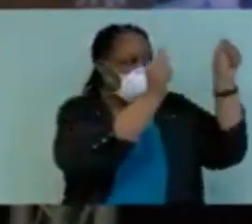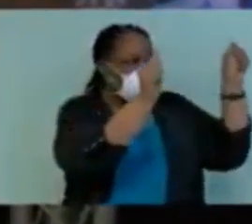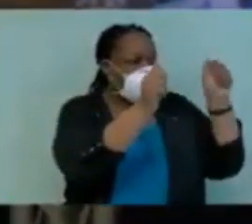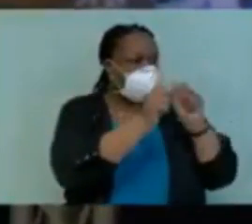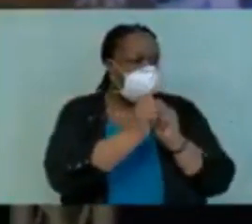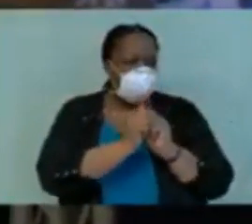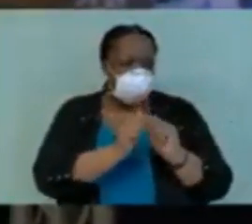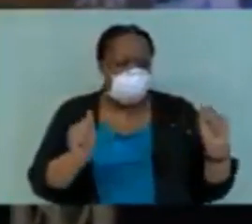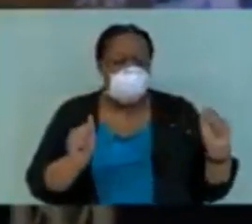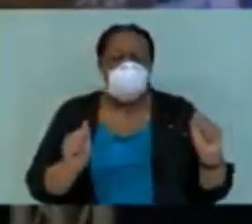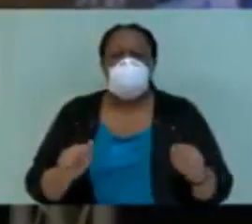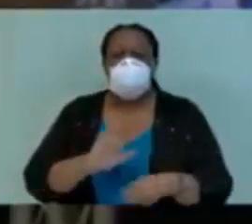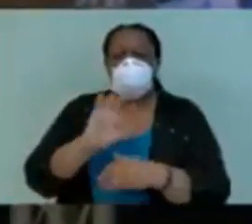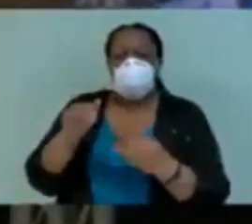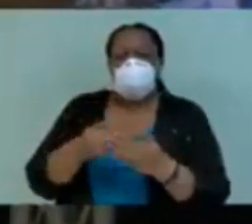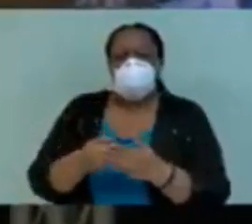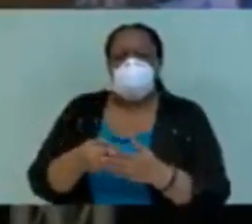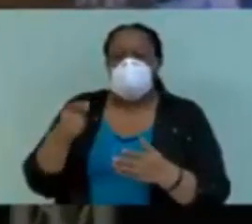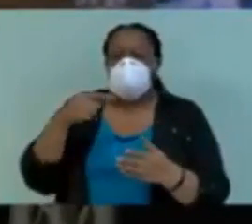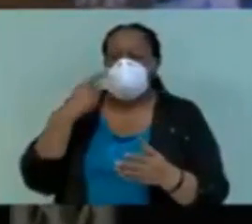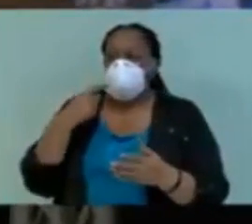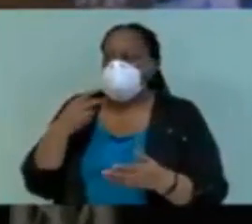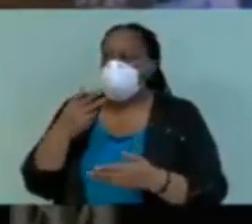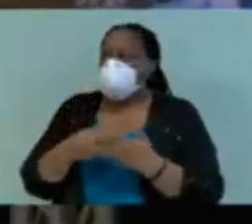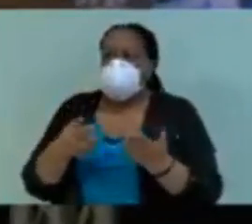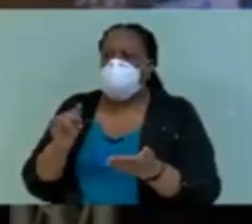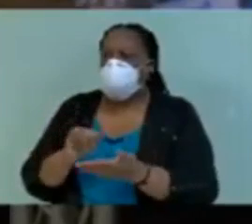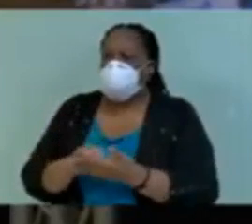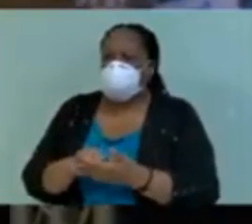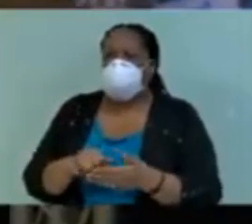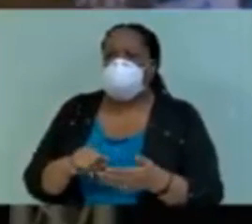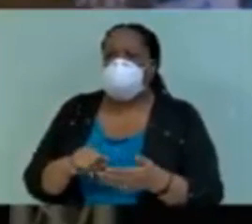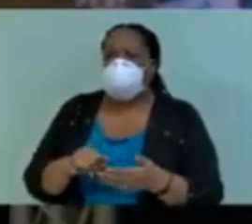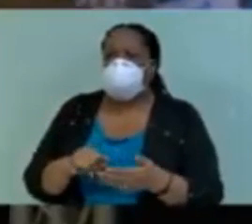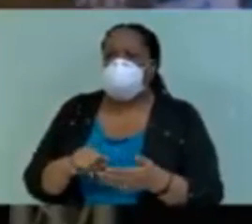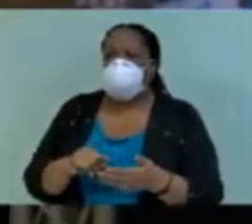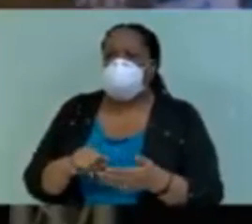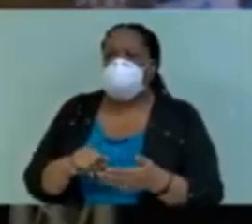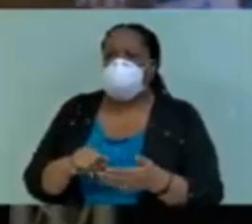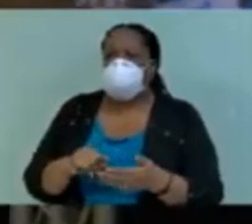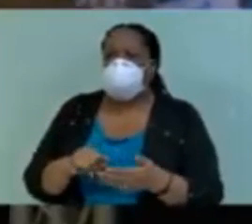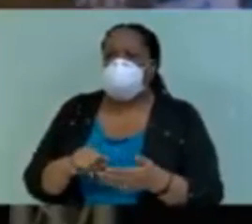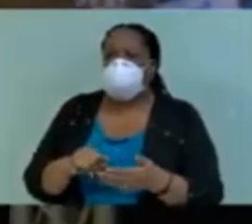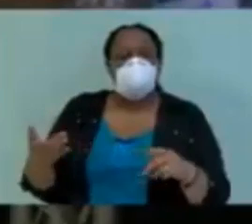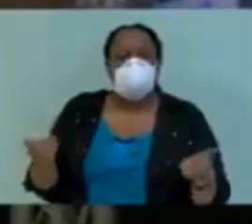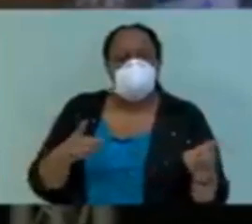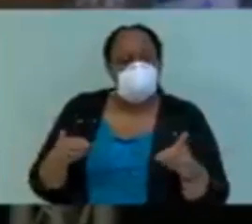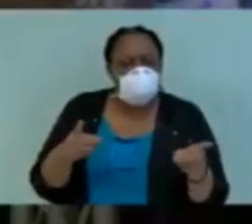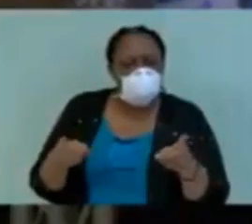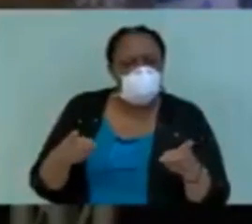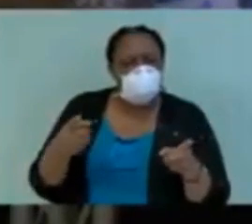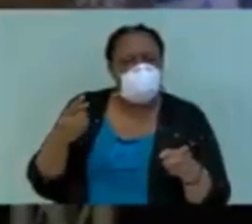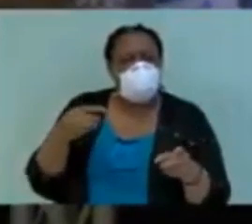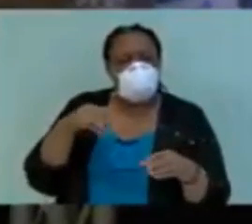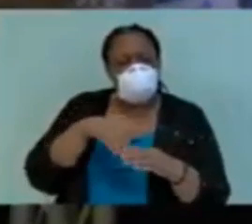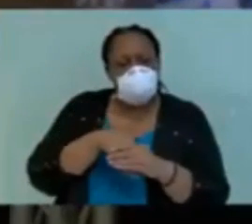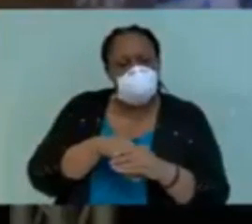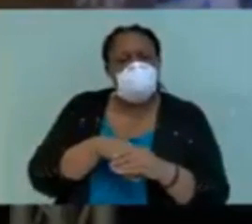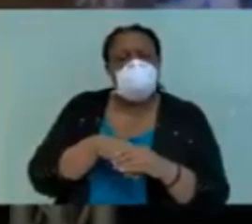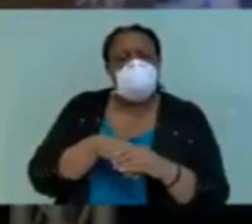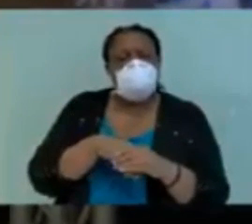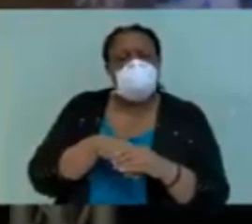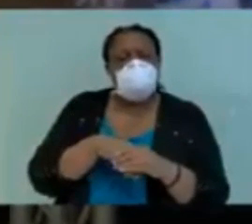most valuable asset, which is our staff. Management also briskly went about implementing the core